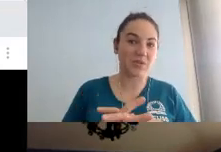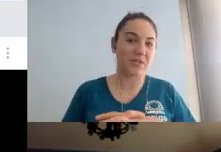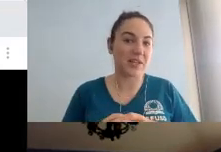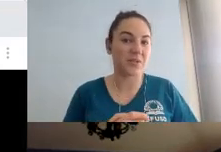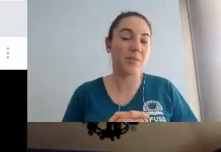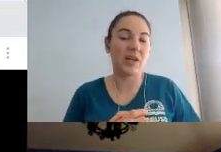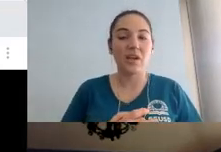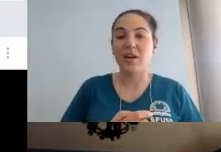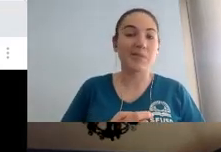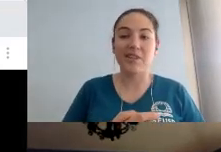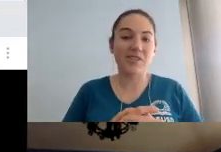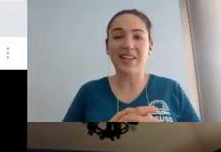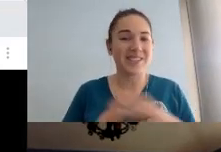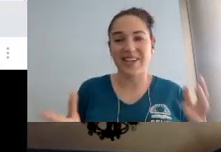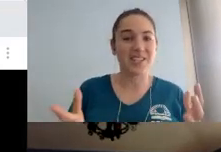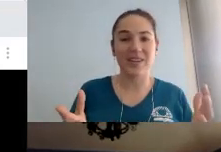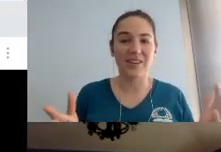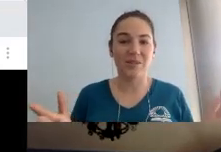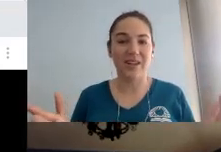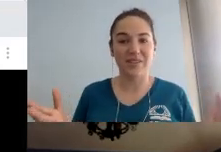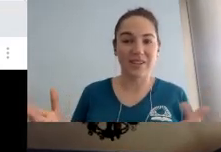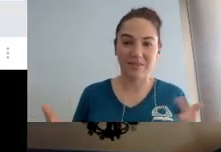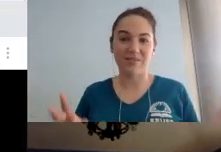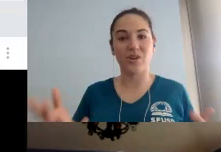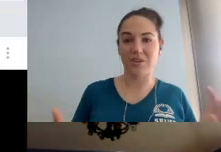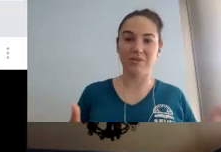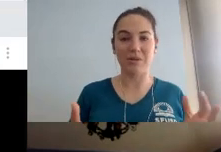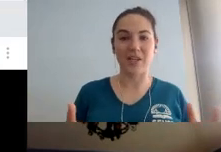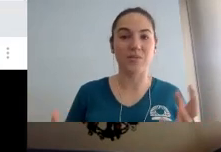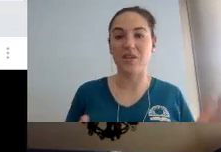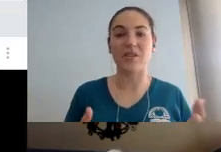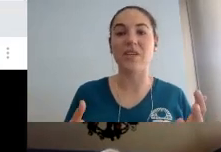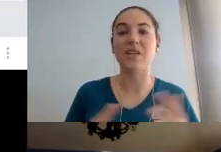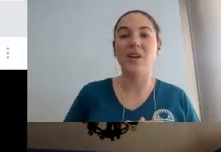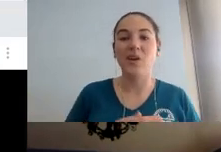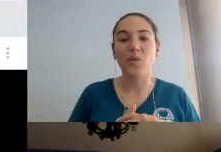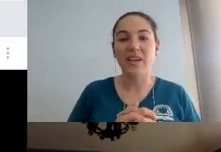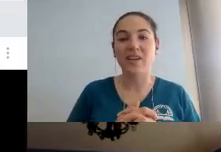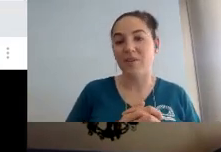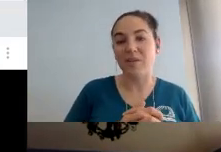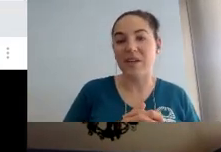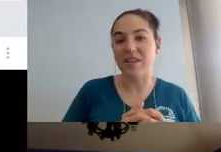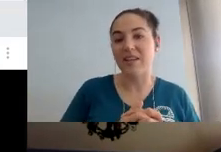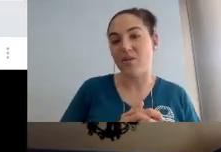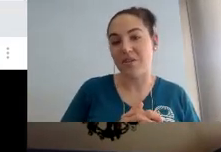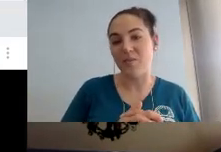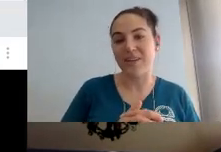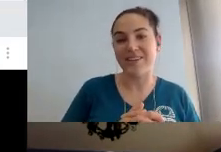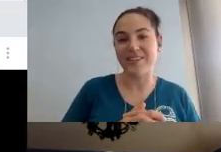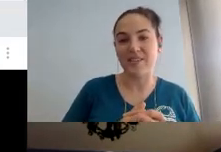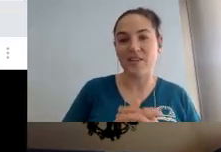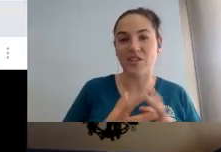intermediate users of Classroom. There's not like a test or anything. You don't have to like show that you know Classroom to use it. We had recommended that